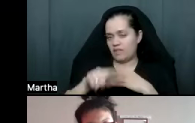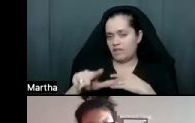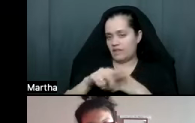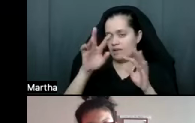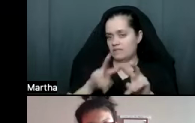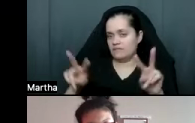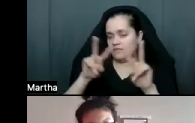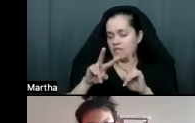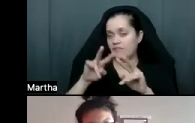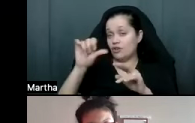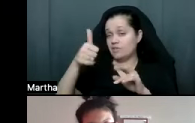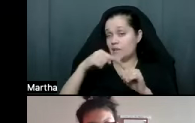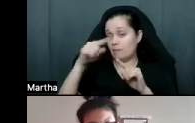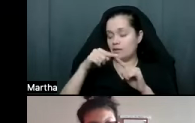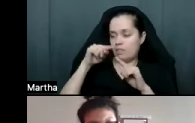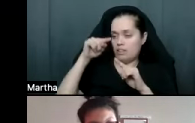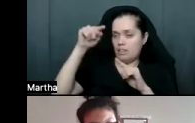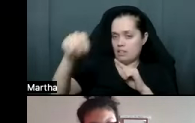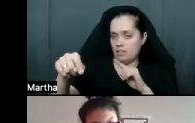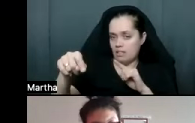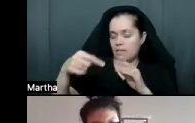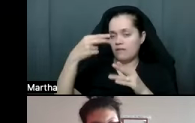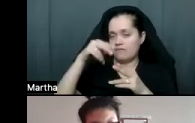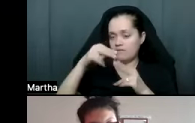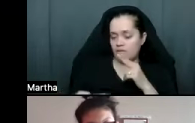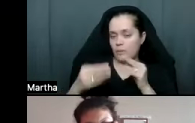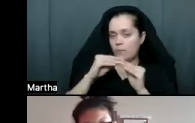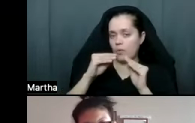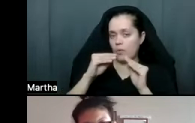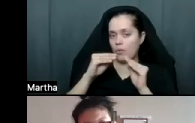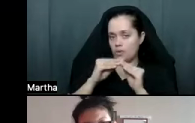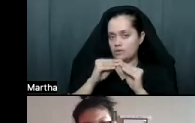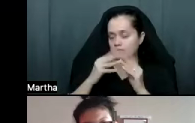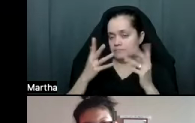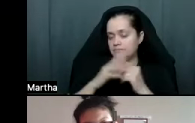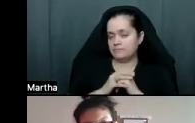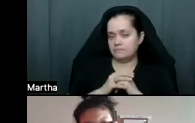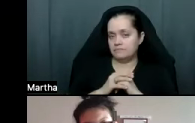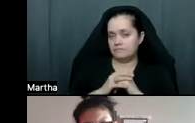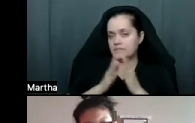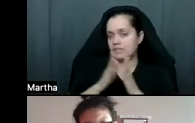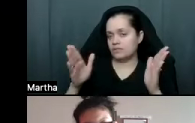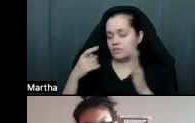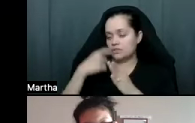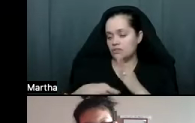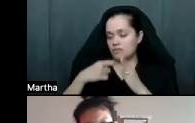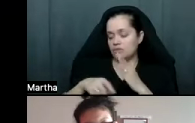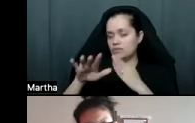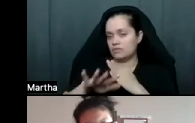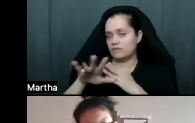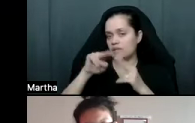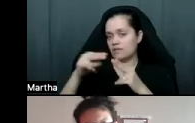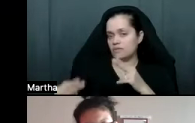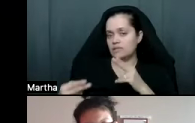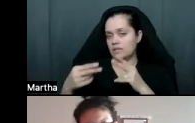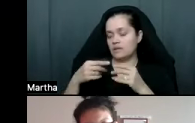value is. If you're 10 miles away, the cost has gone down further. In general, the cost of land goes down as you